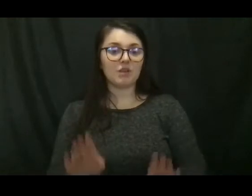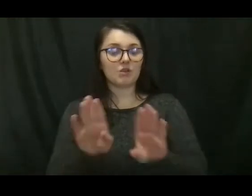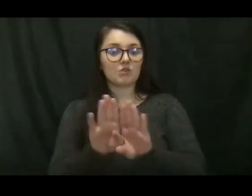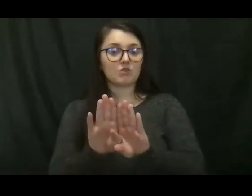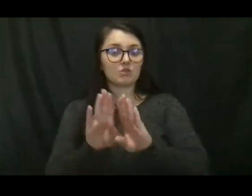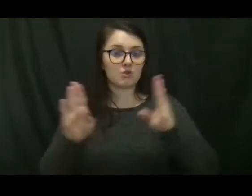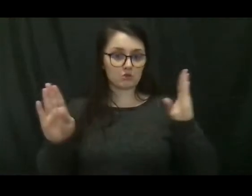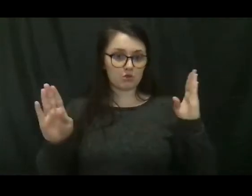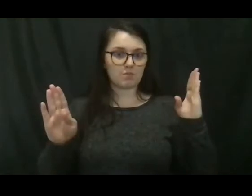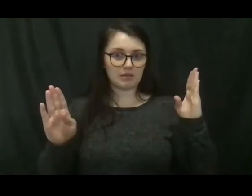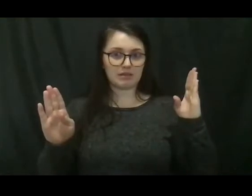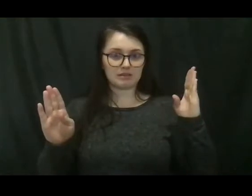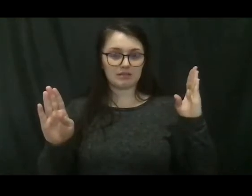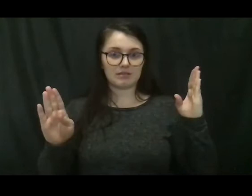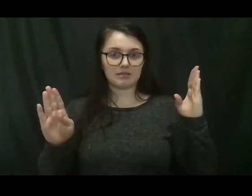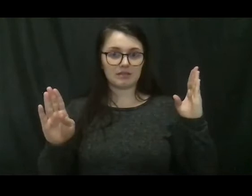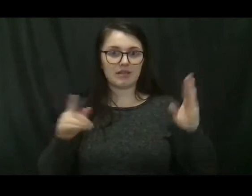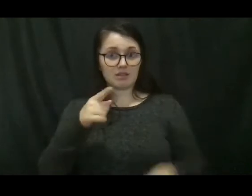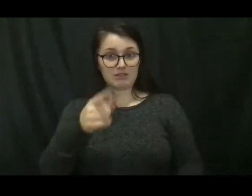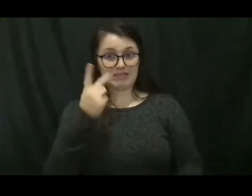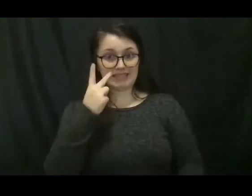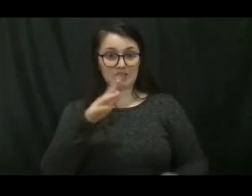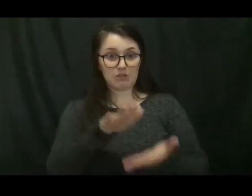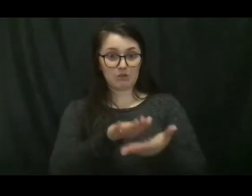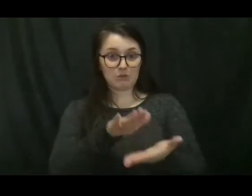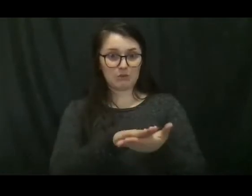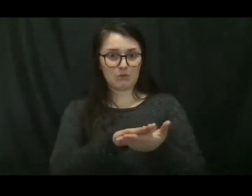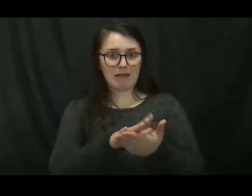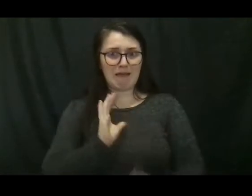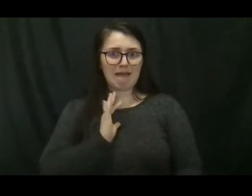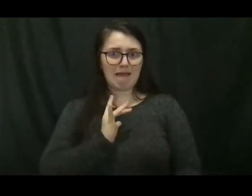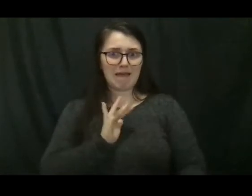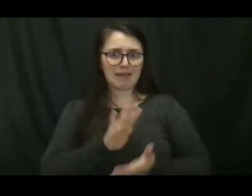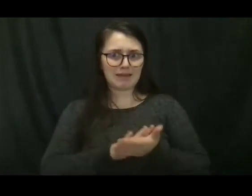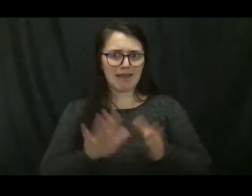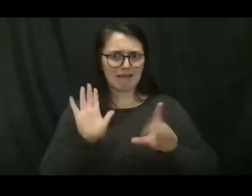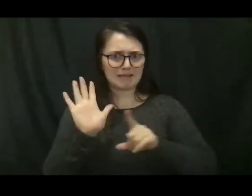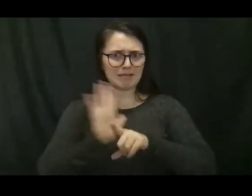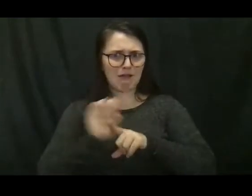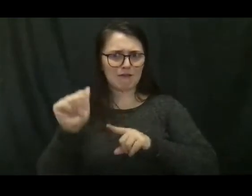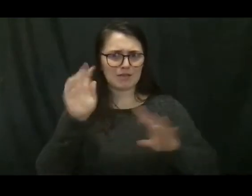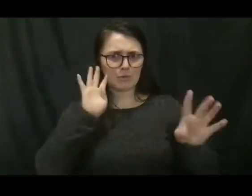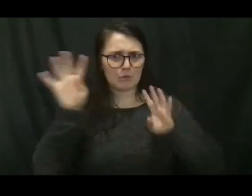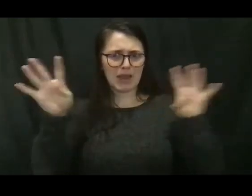now, or backwards. A school. Yep. Nice. That's awesome. So creative.